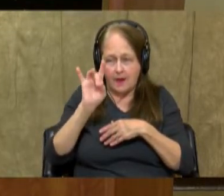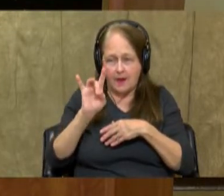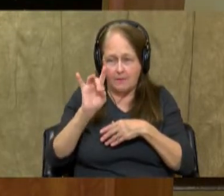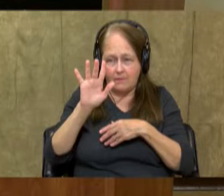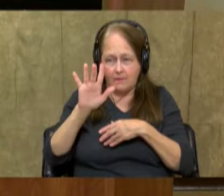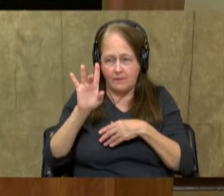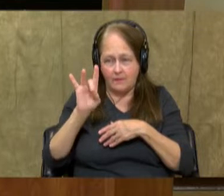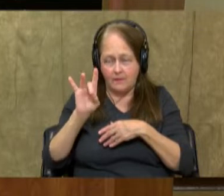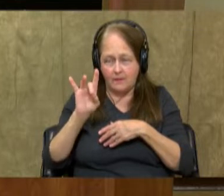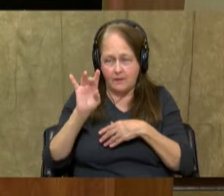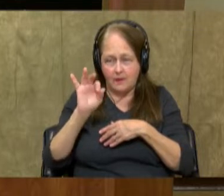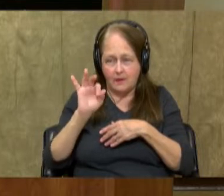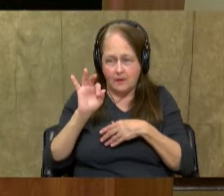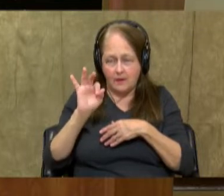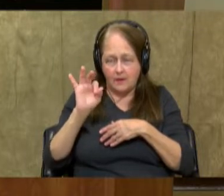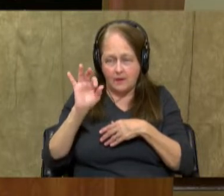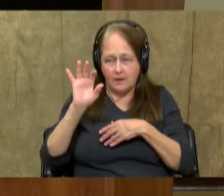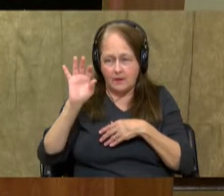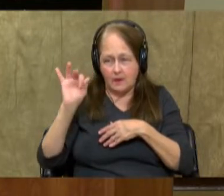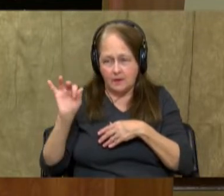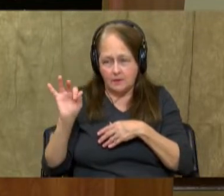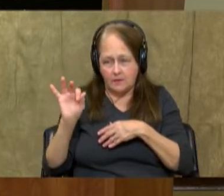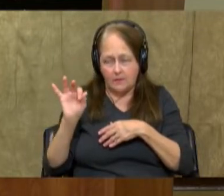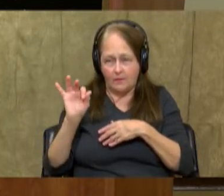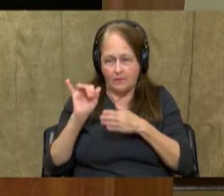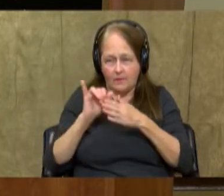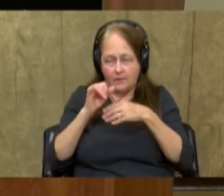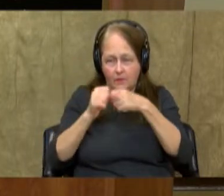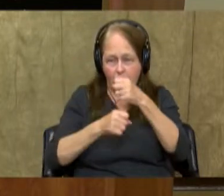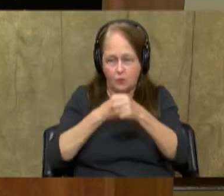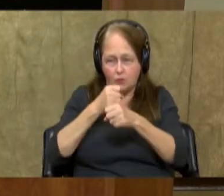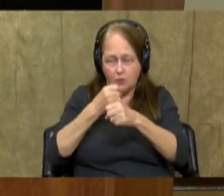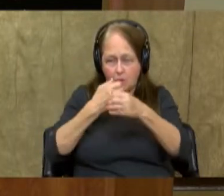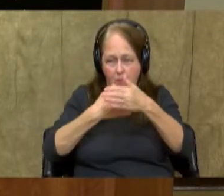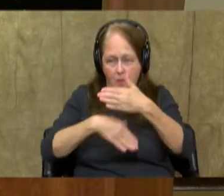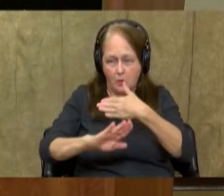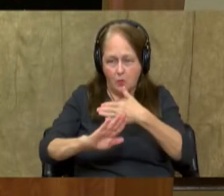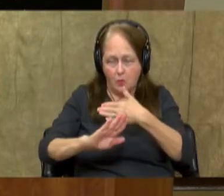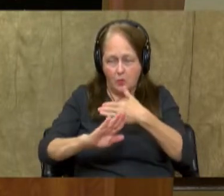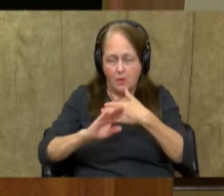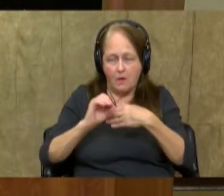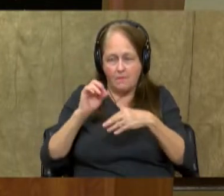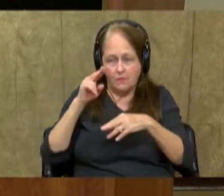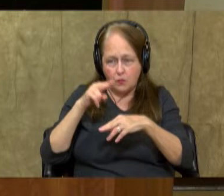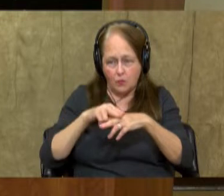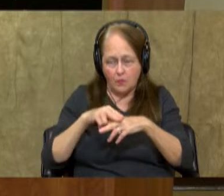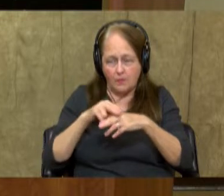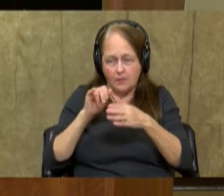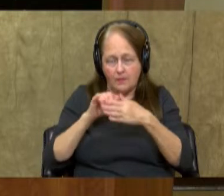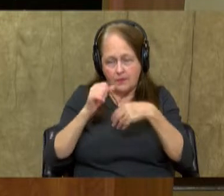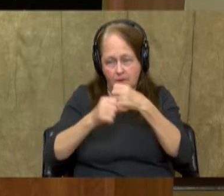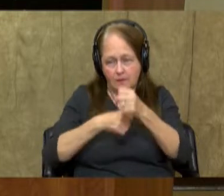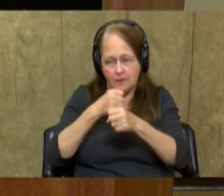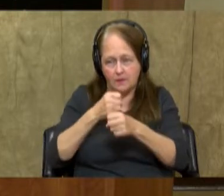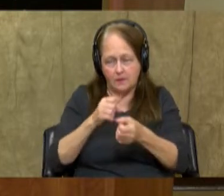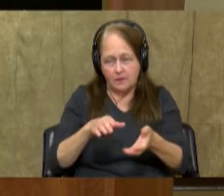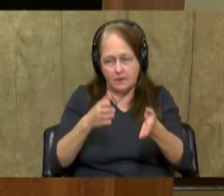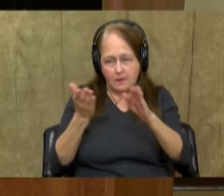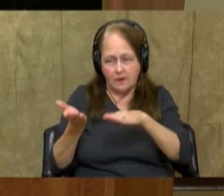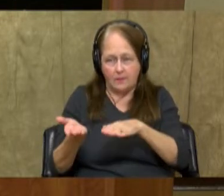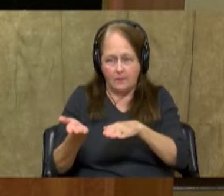1858 to 1919. This is the year he was born, and of course, this is the year that he